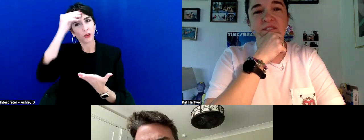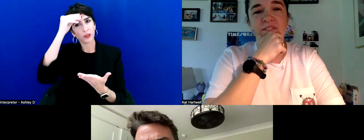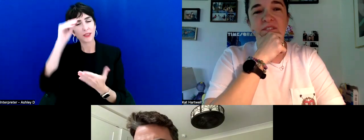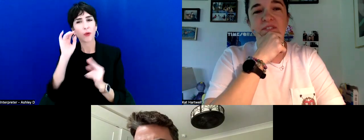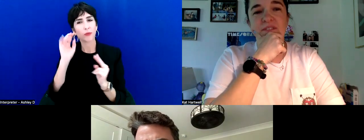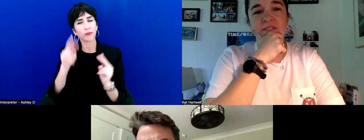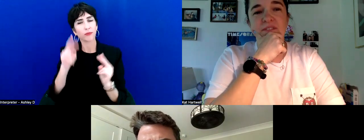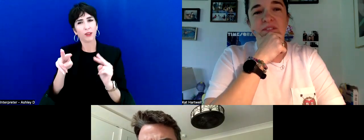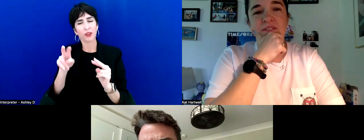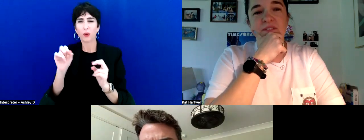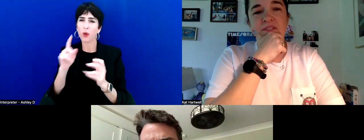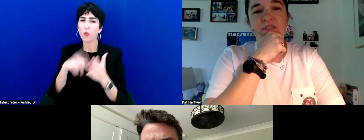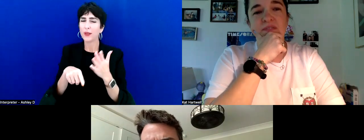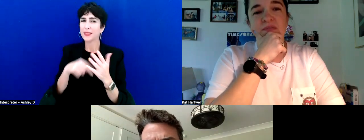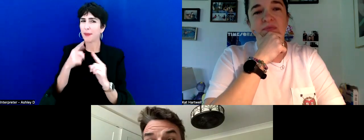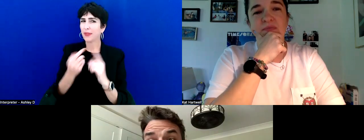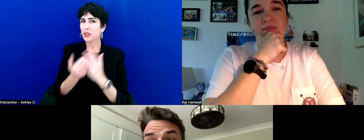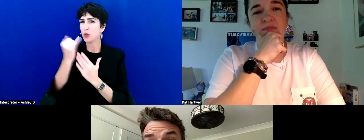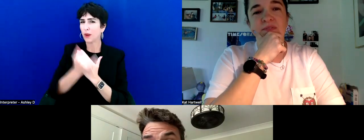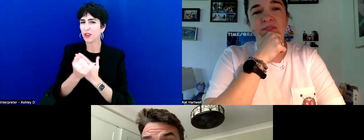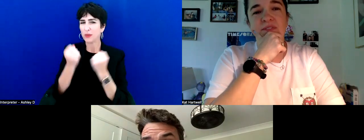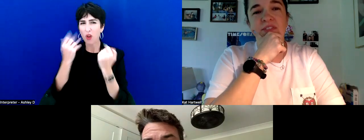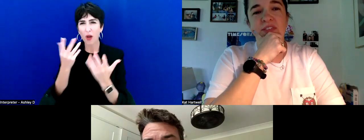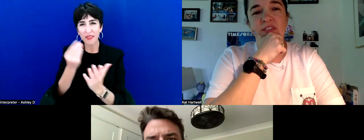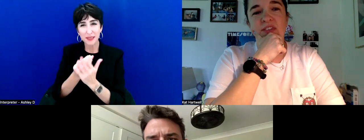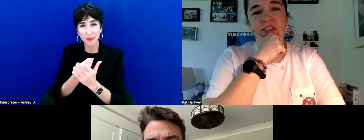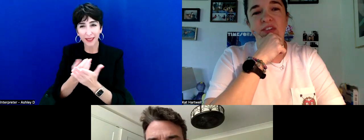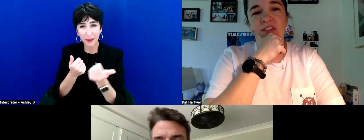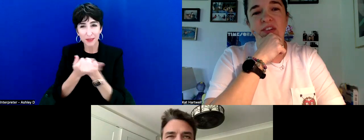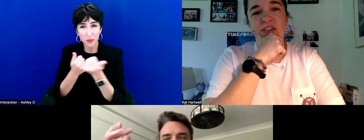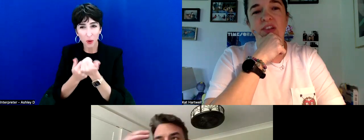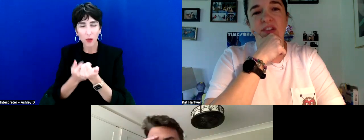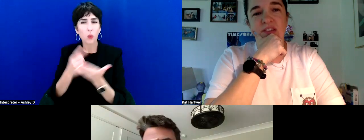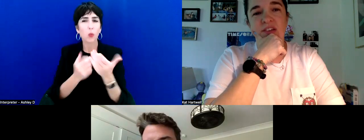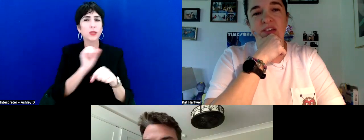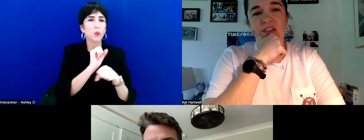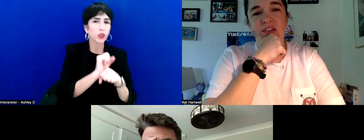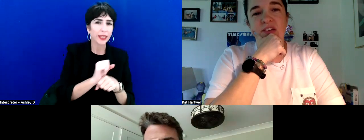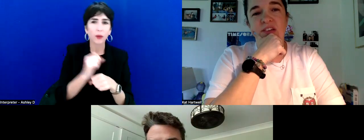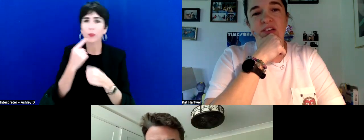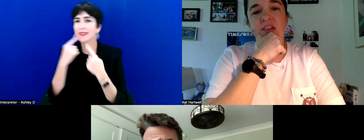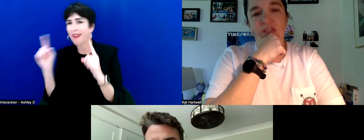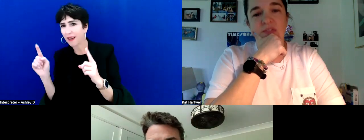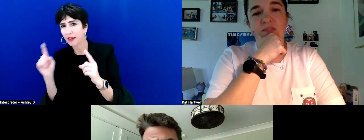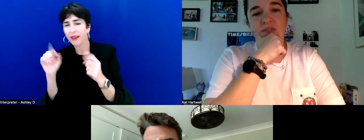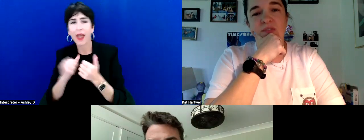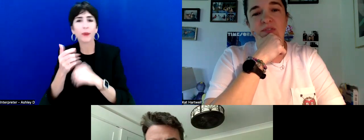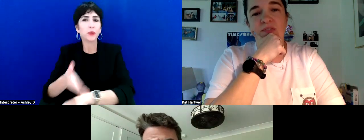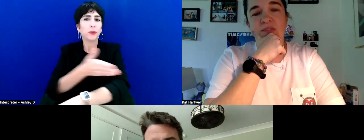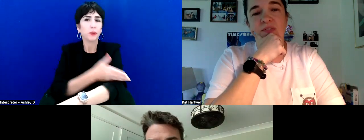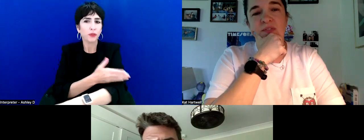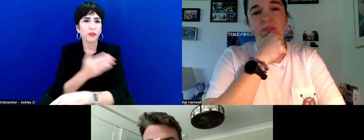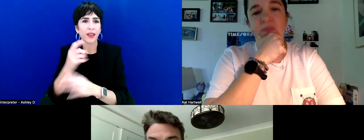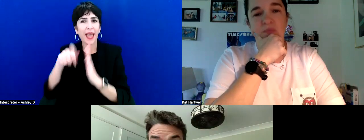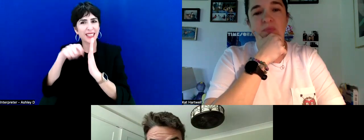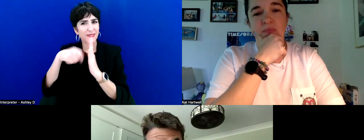okay, what is it about these new projects with all this money what's working, what's not working? What can we improve on as filmmakers